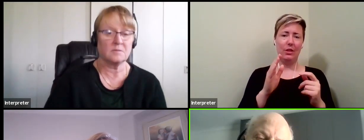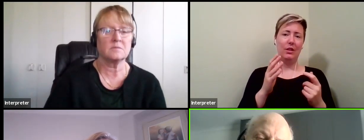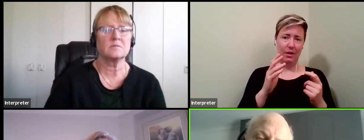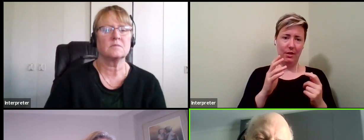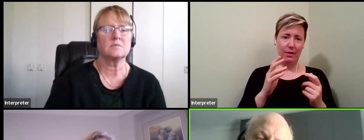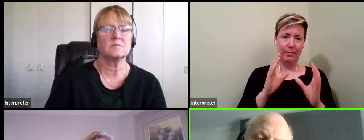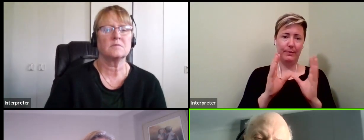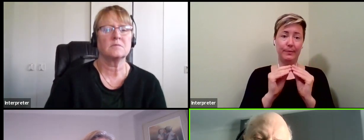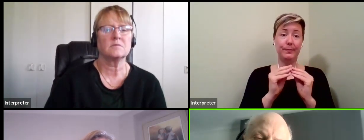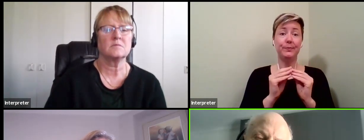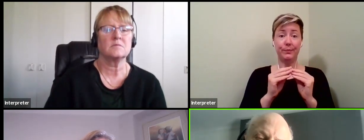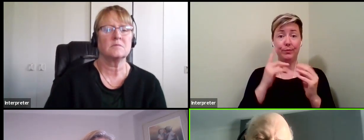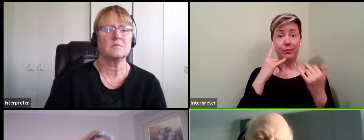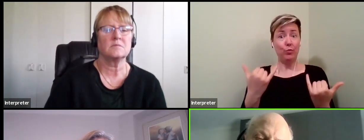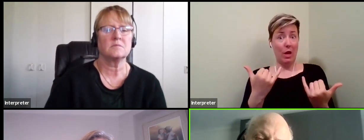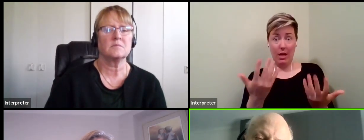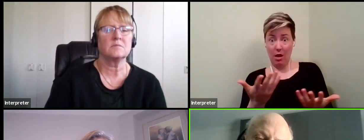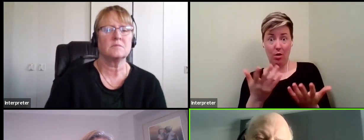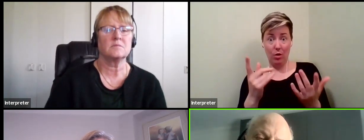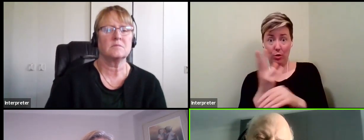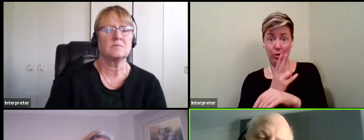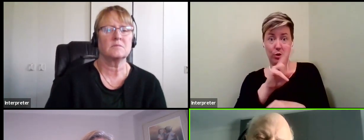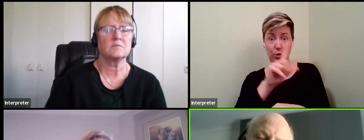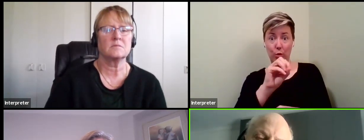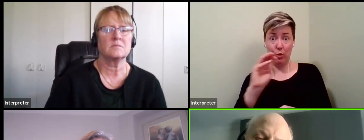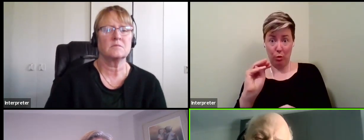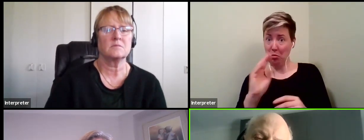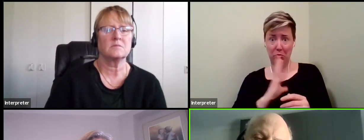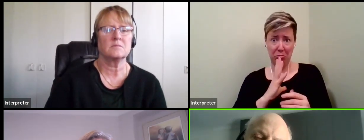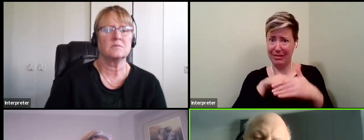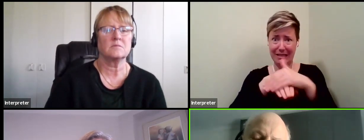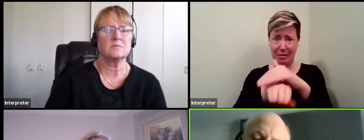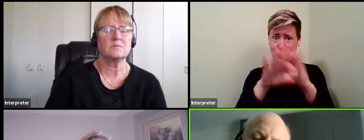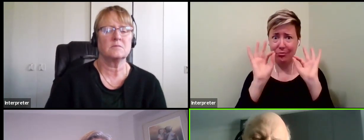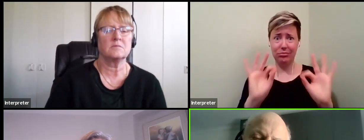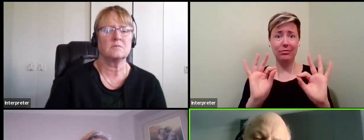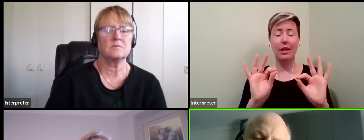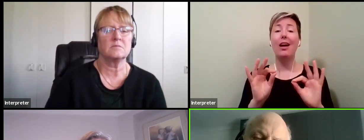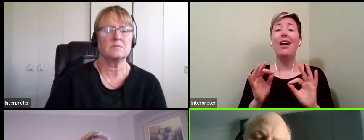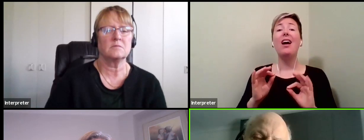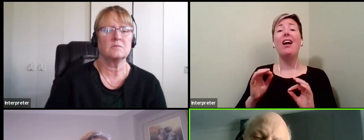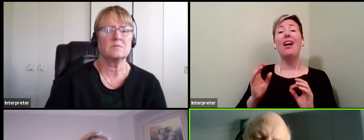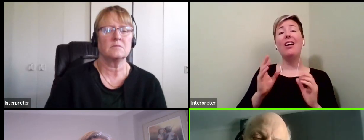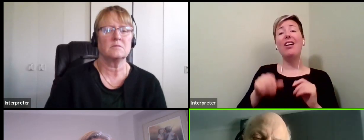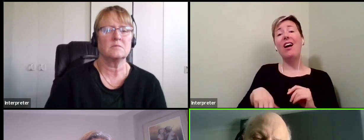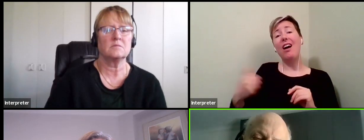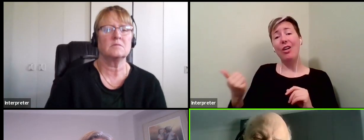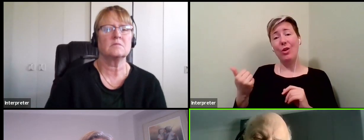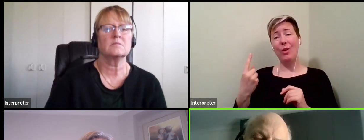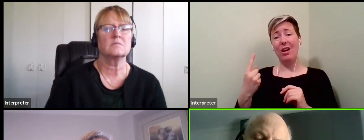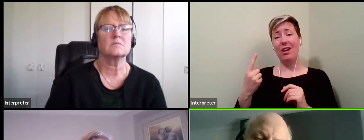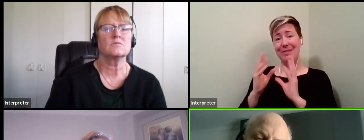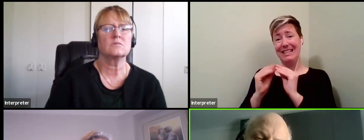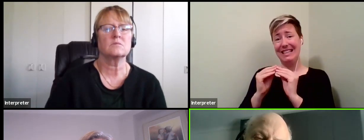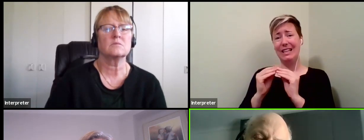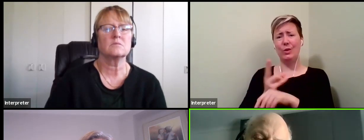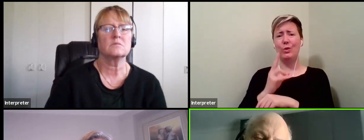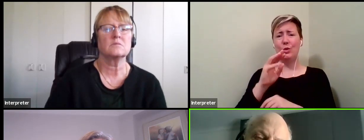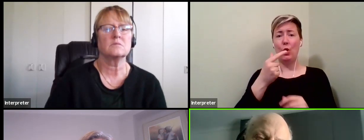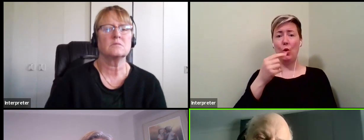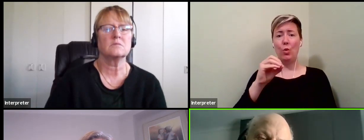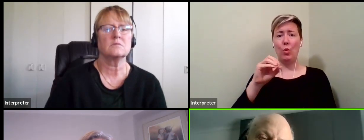this meeting. It is very accessible. Instead, they used another product, Google Meet, which has, let's just